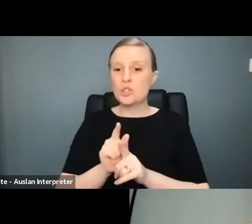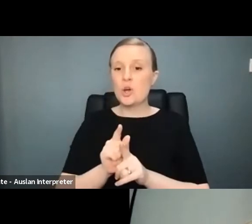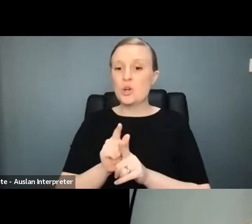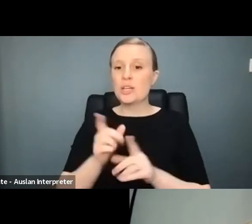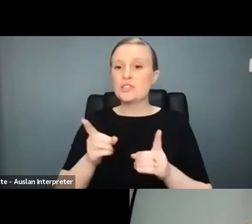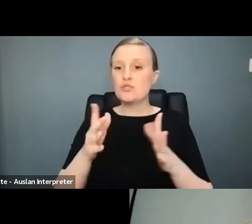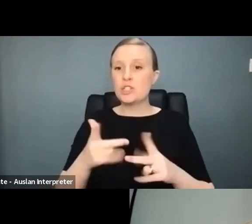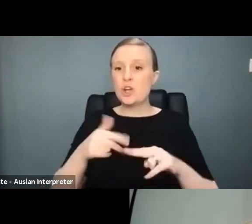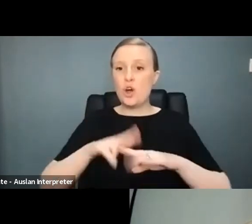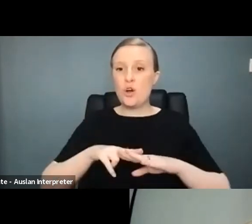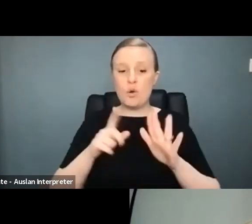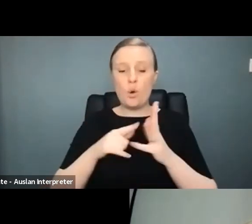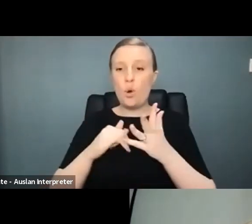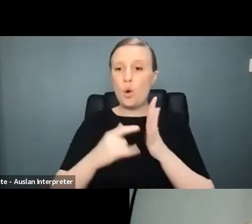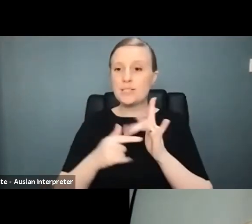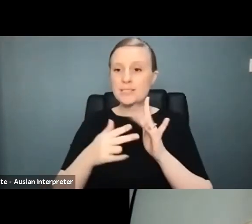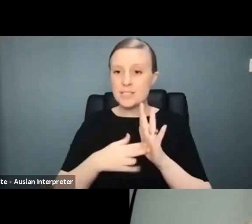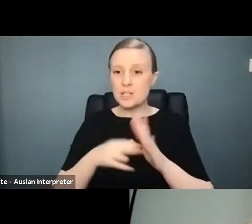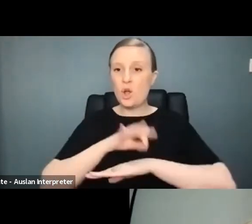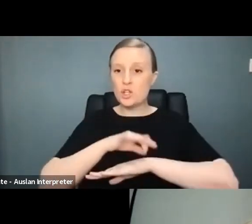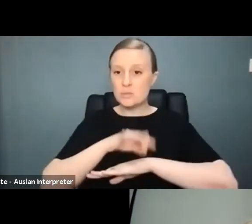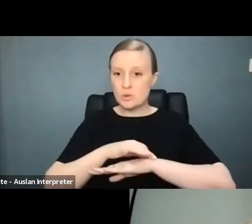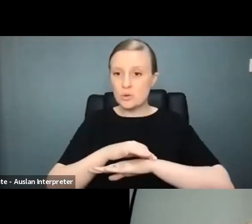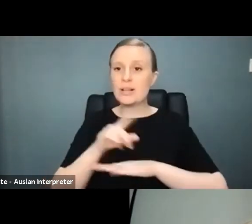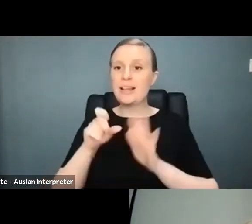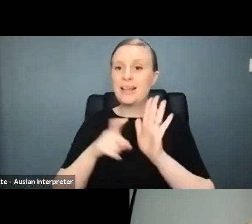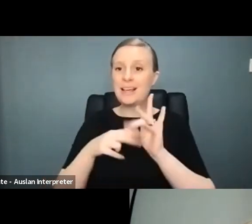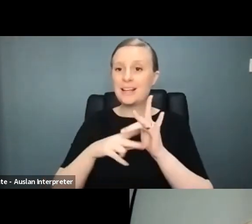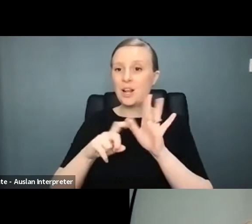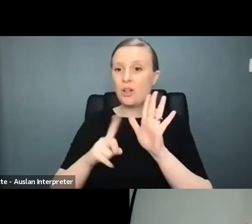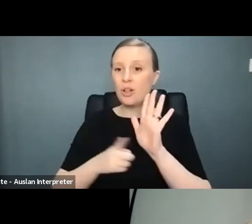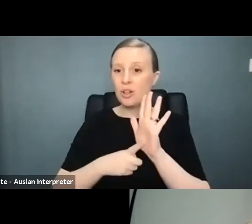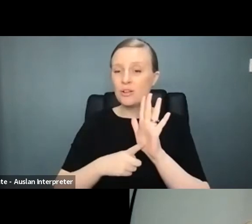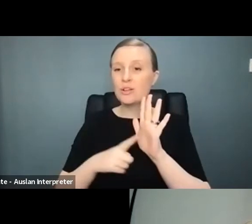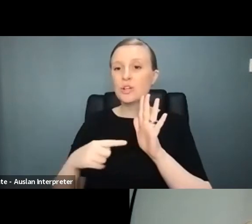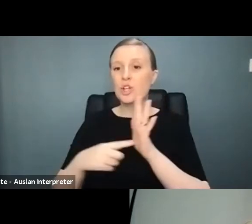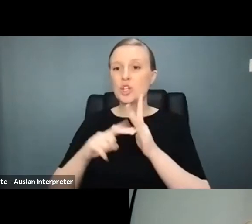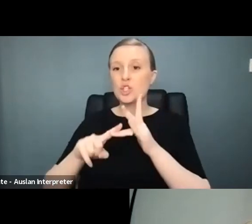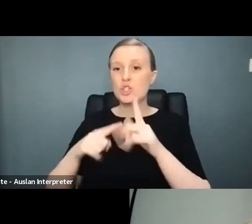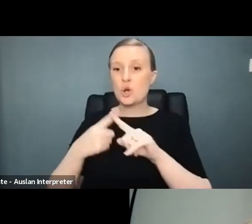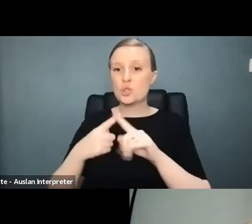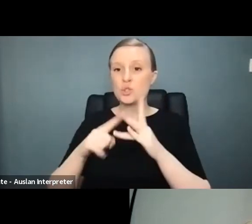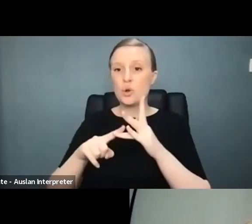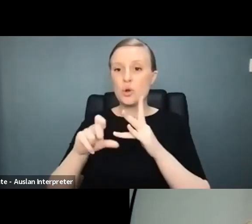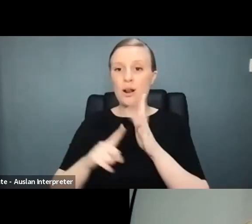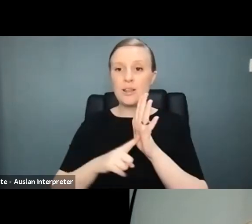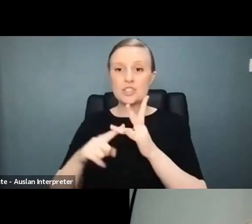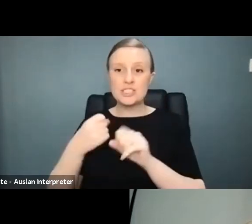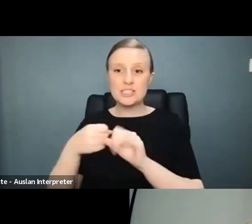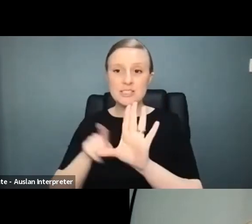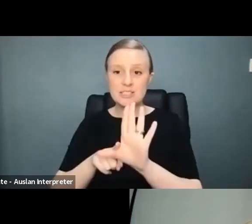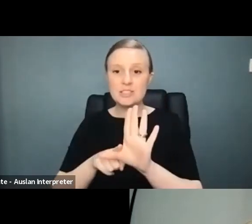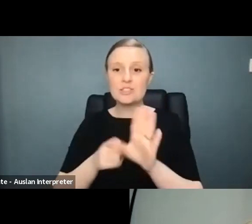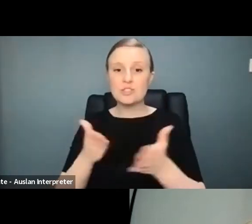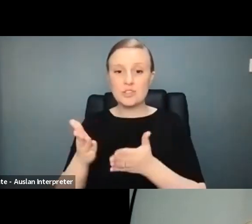Austin Hospital Clinical Toxicology Service. And we also have Mr. Chris Goff. Chris is the